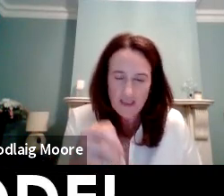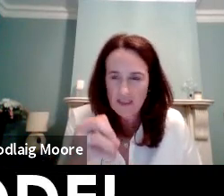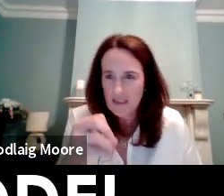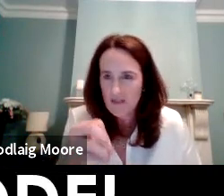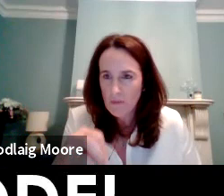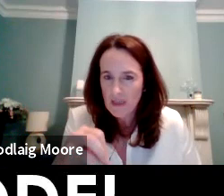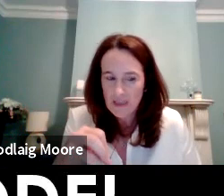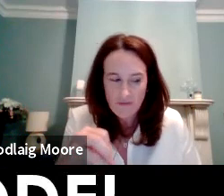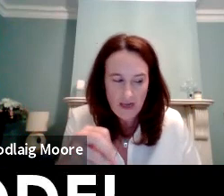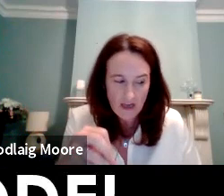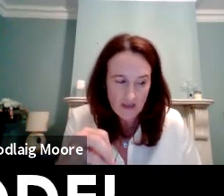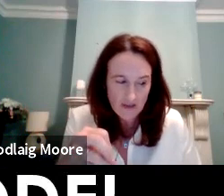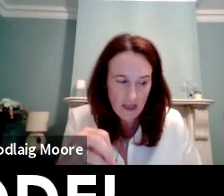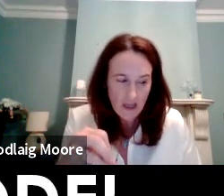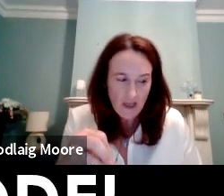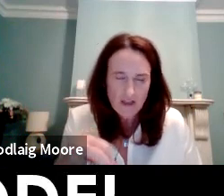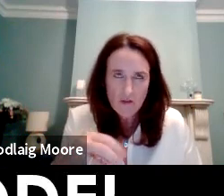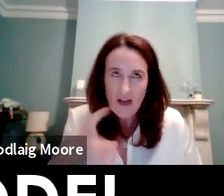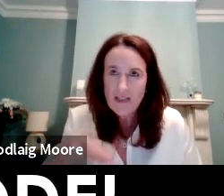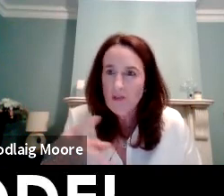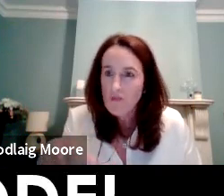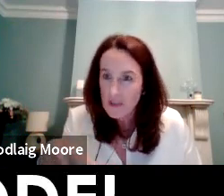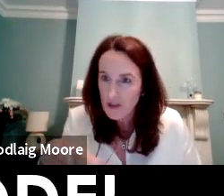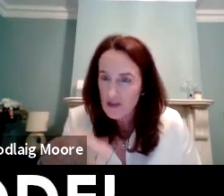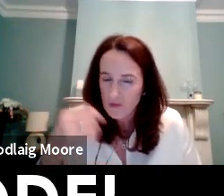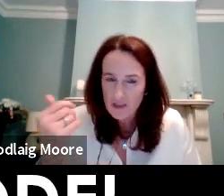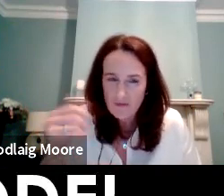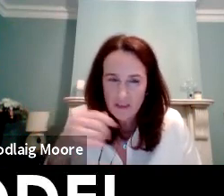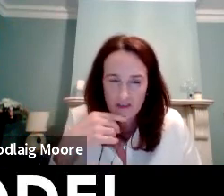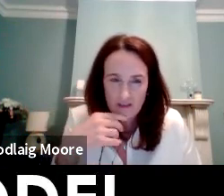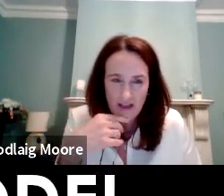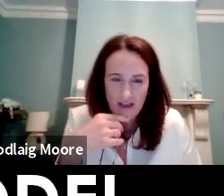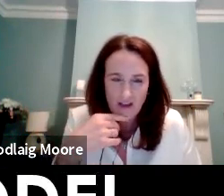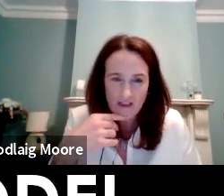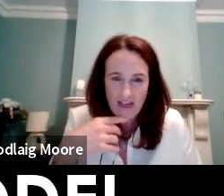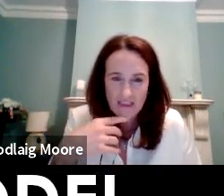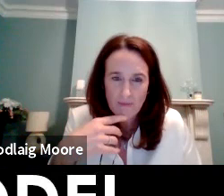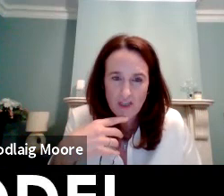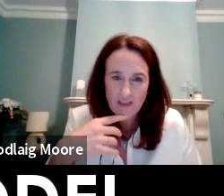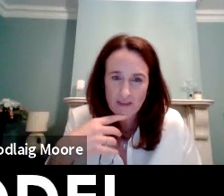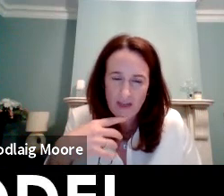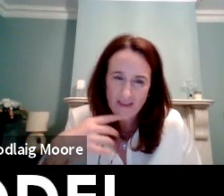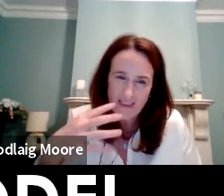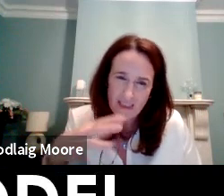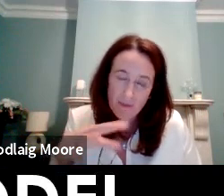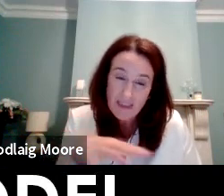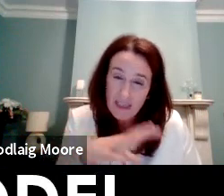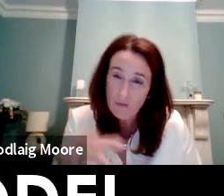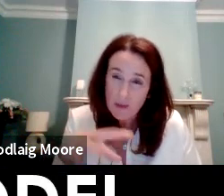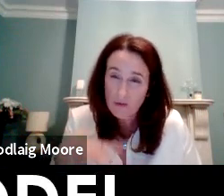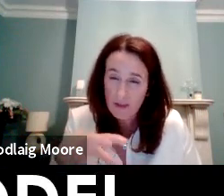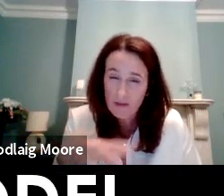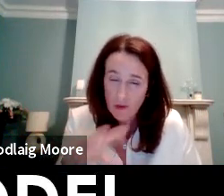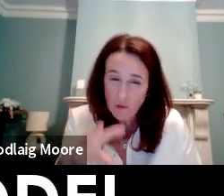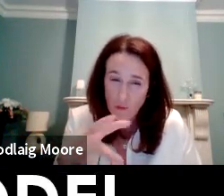will increase the intensity of the bodily reactions. So there has been research, which Dr. Cassie mentioned as well, that CBT, and it